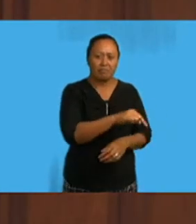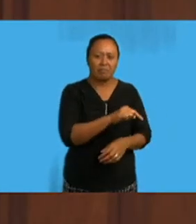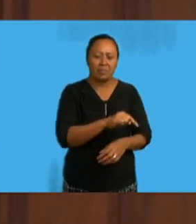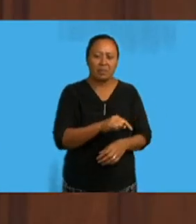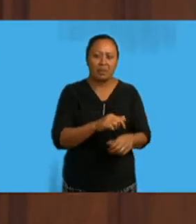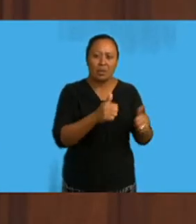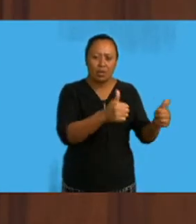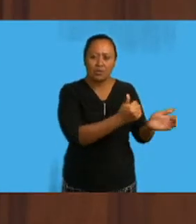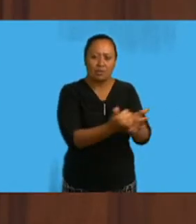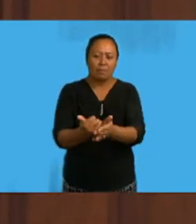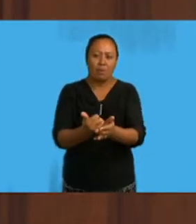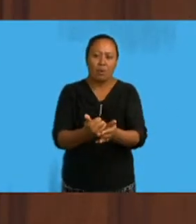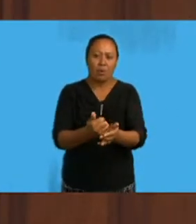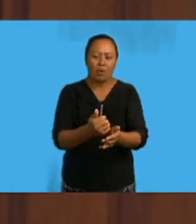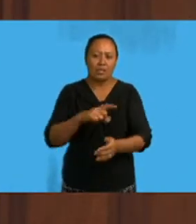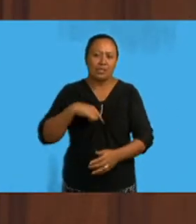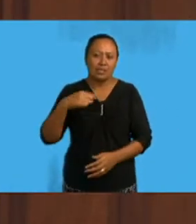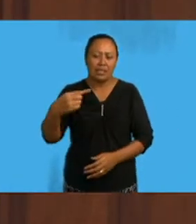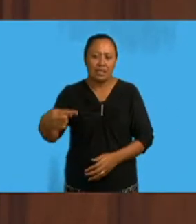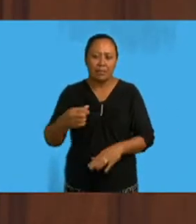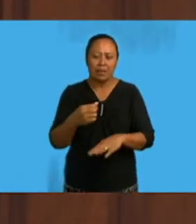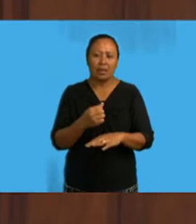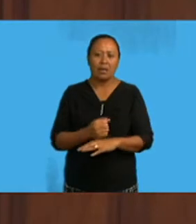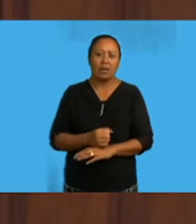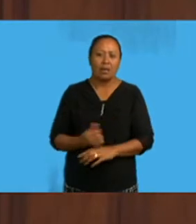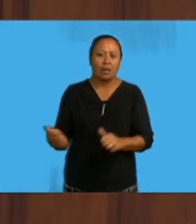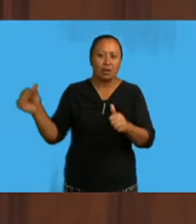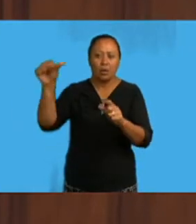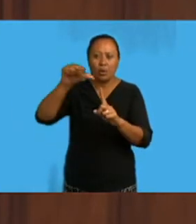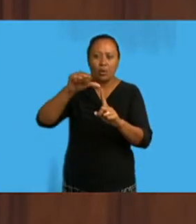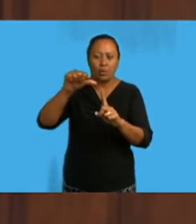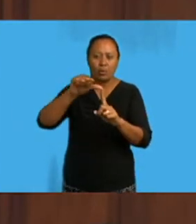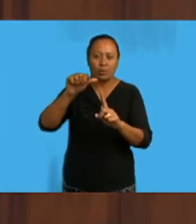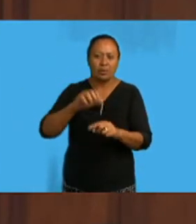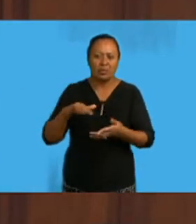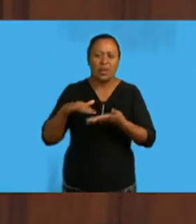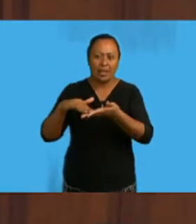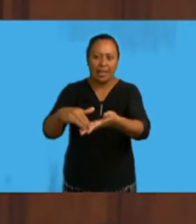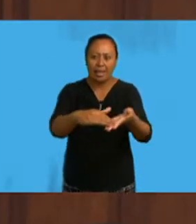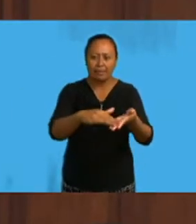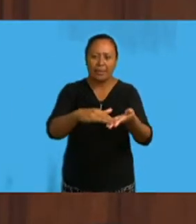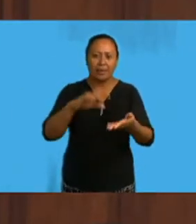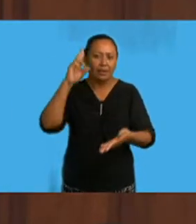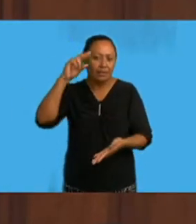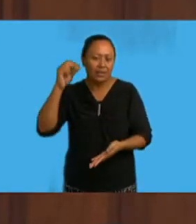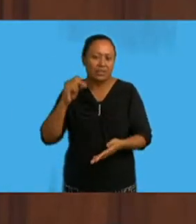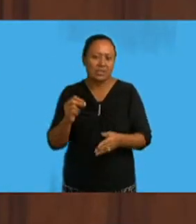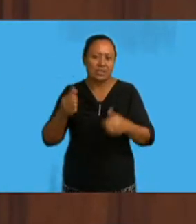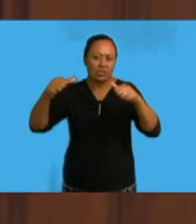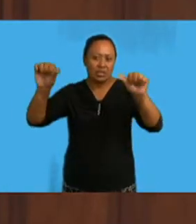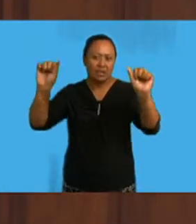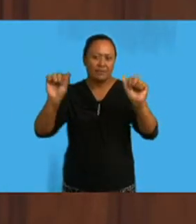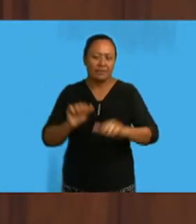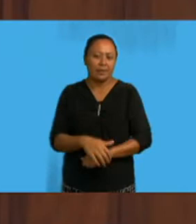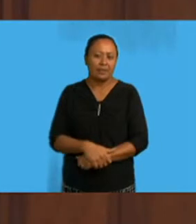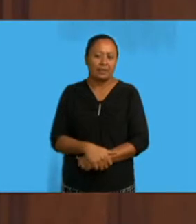Fijian. The Sustainable Development Goals are a key set of contrivances that will help us achieve this resilience that we so